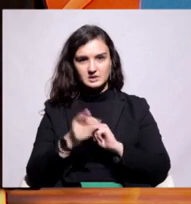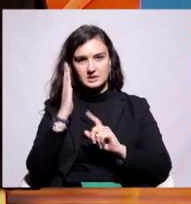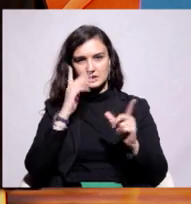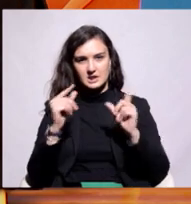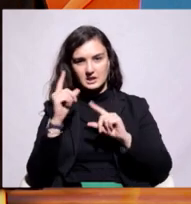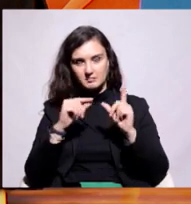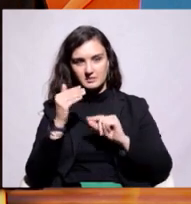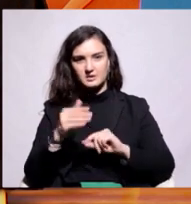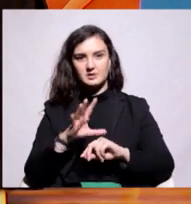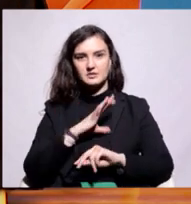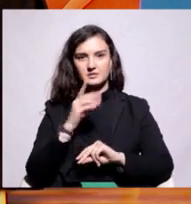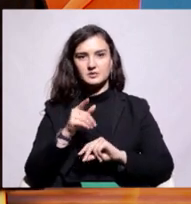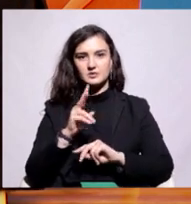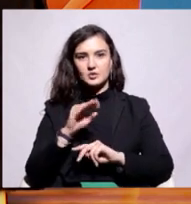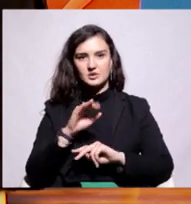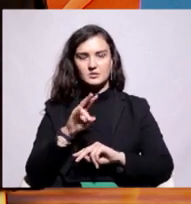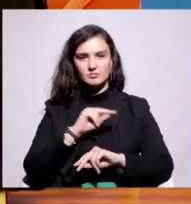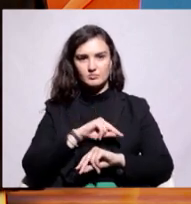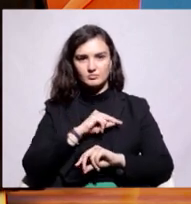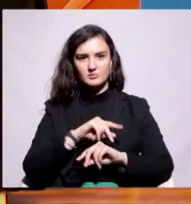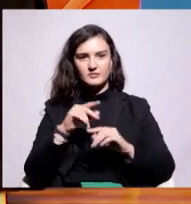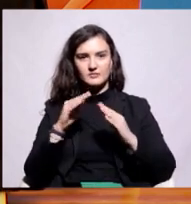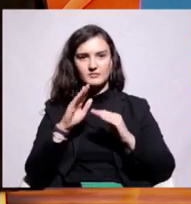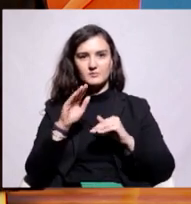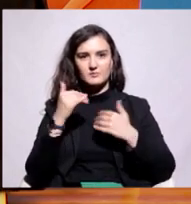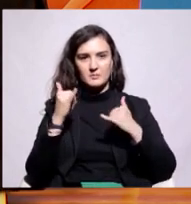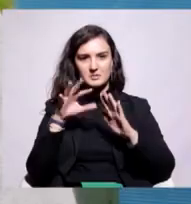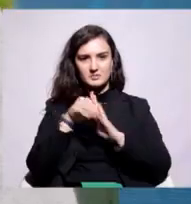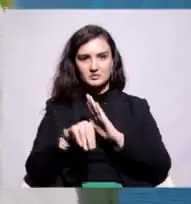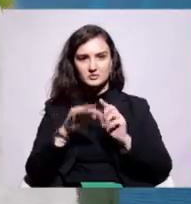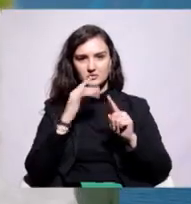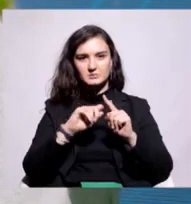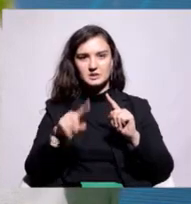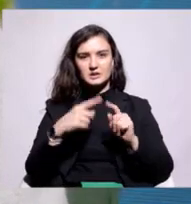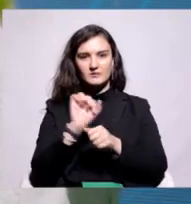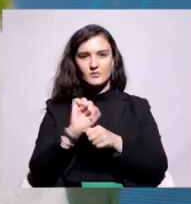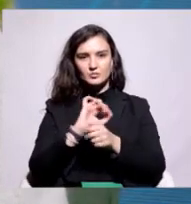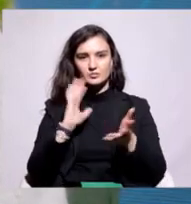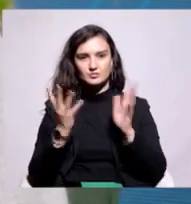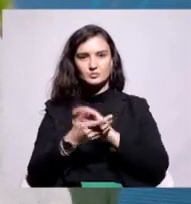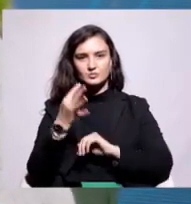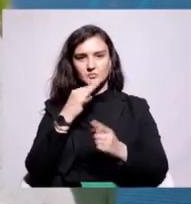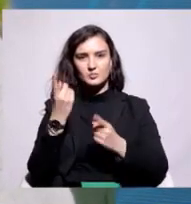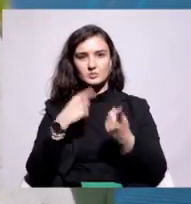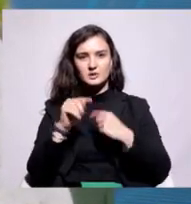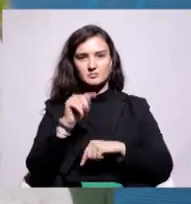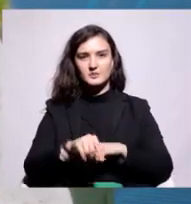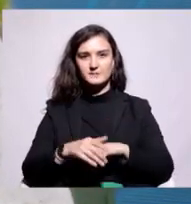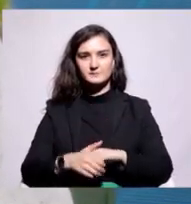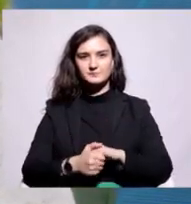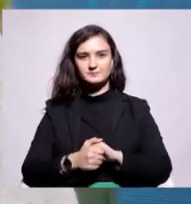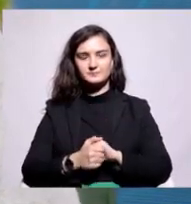sleepy before, they were content to be working the farm. And after the revolution, when Rip comes back,